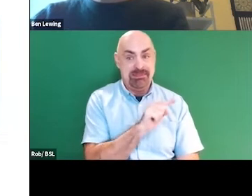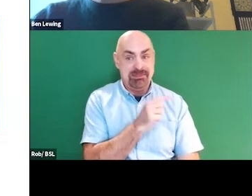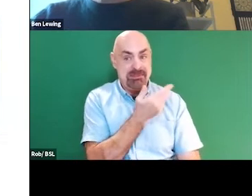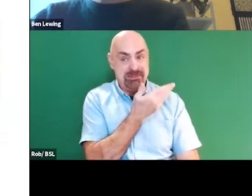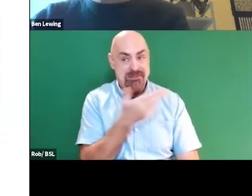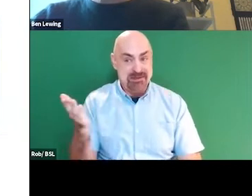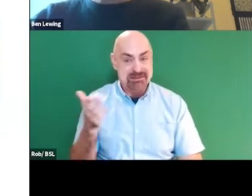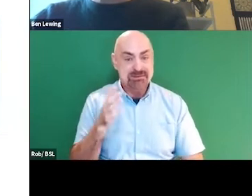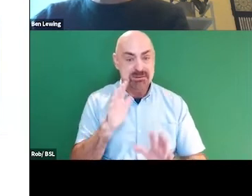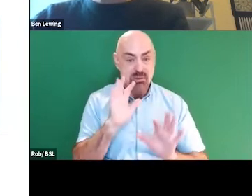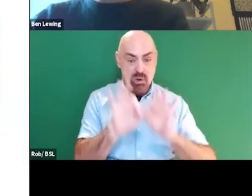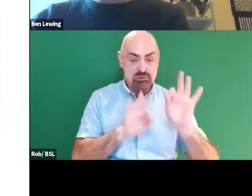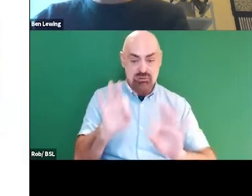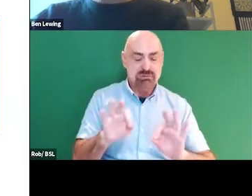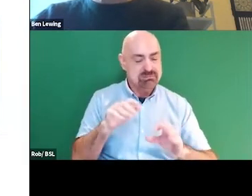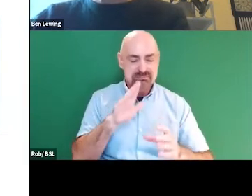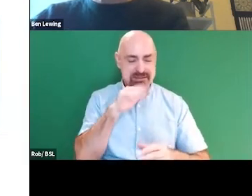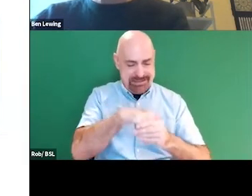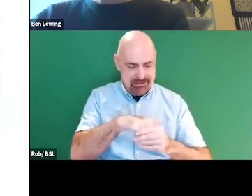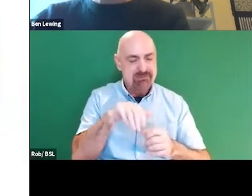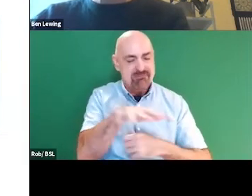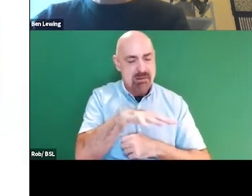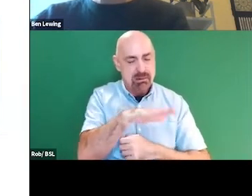the Family Hub's development process.